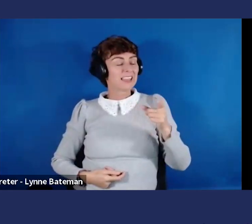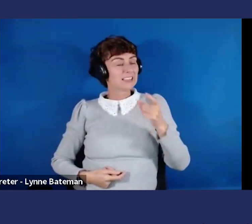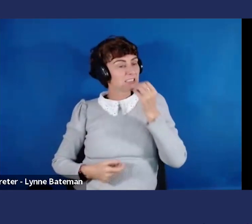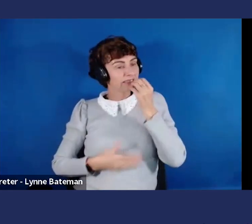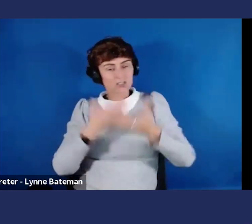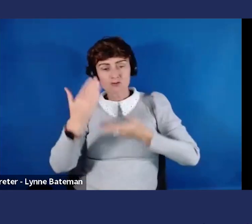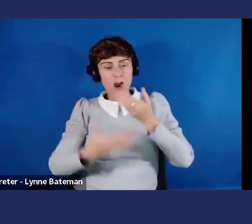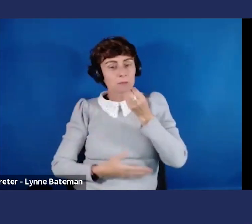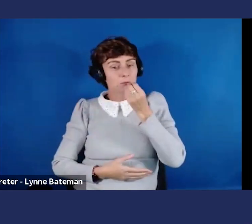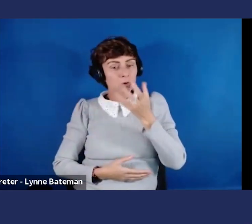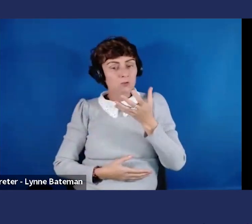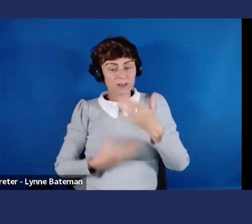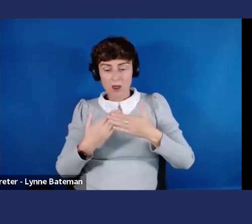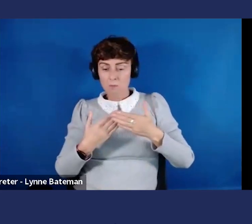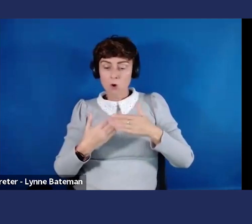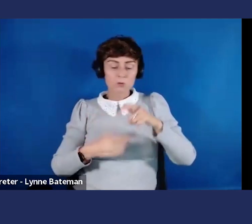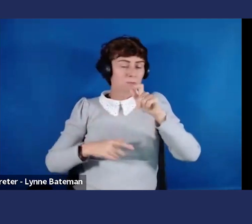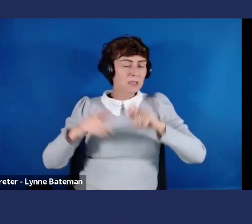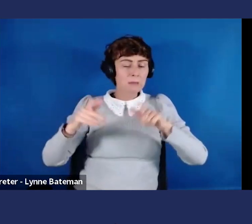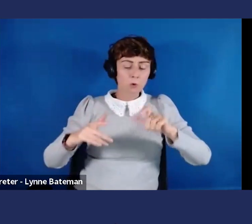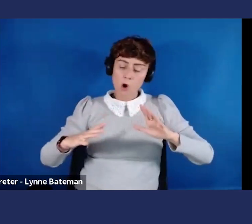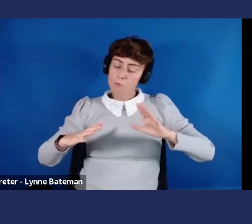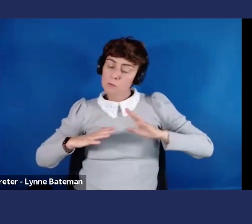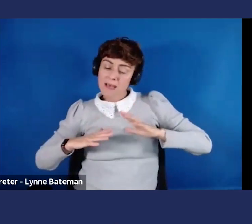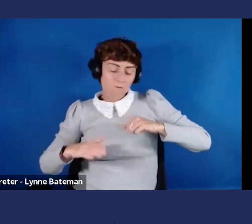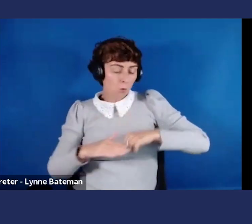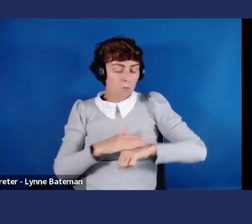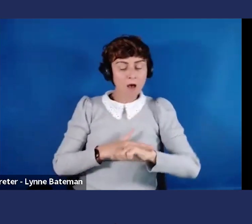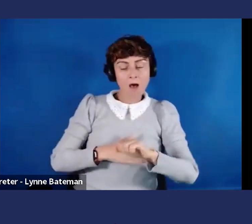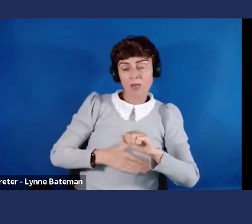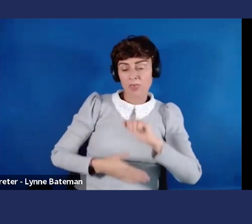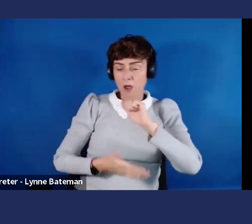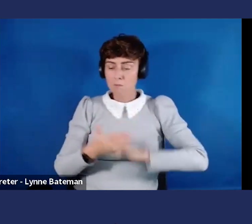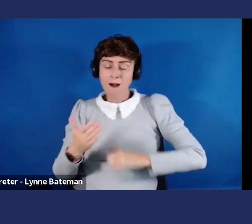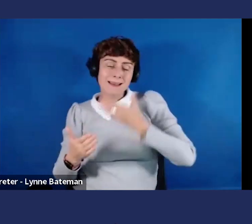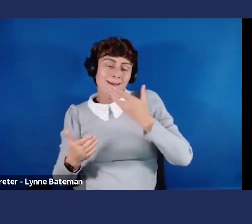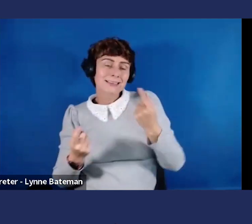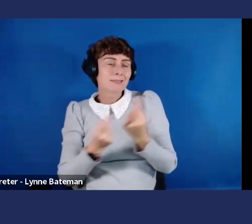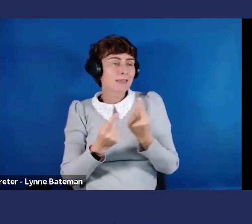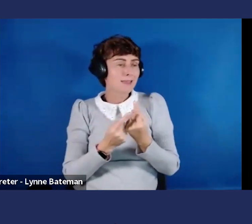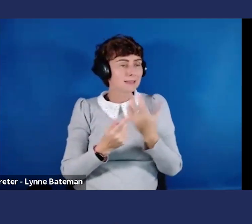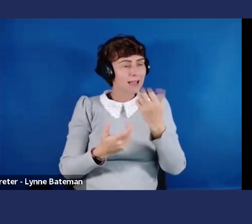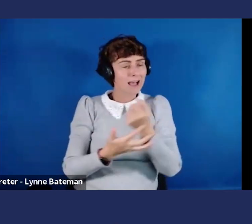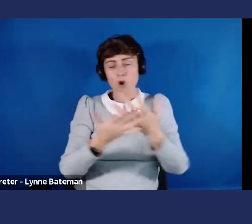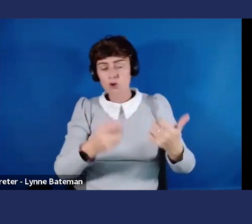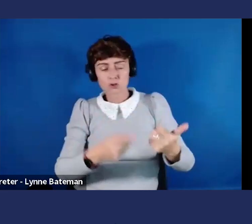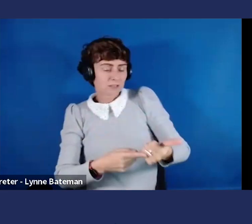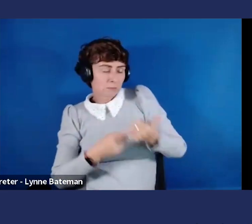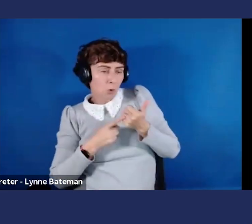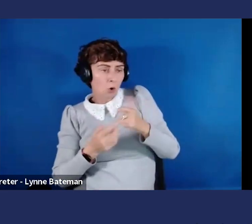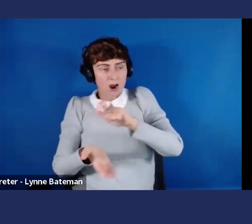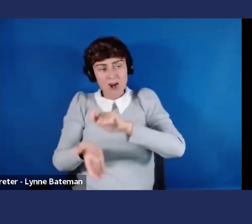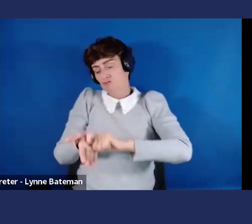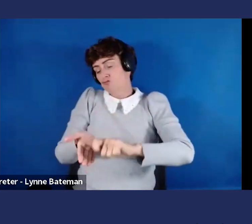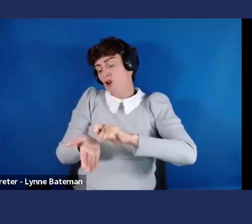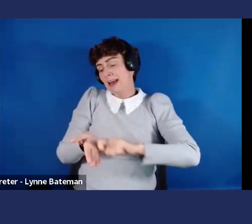most people would prepare for their birth, having access to, you know, nice things, supportive groups, writing a birth plan. But